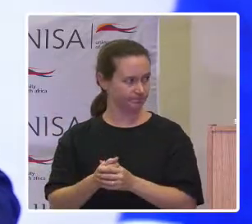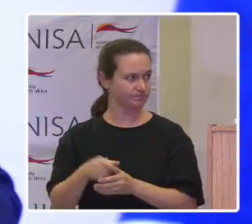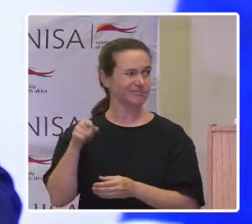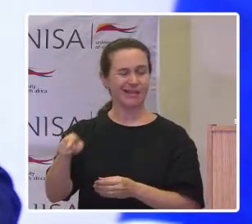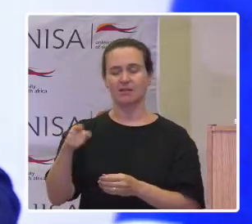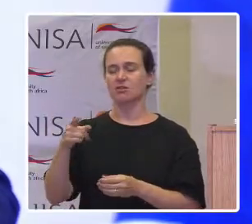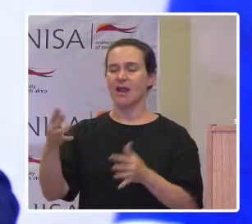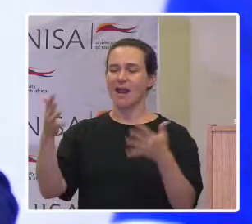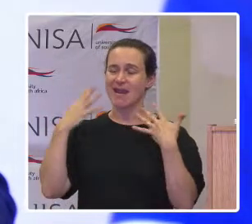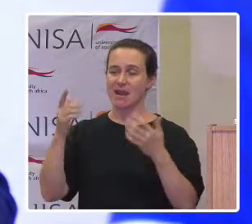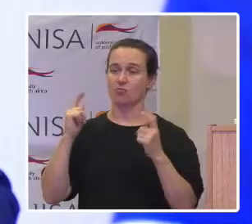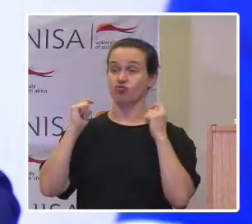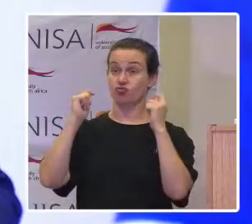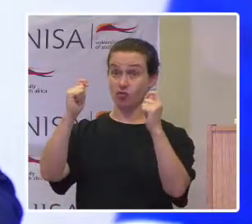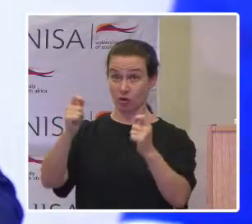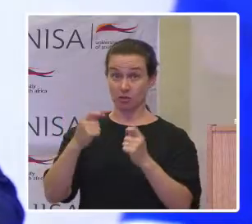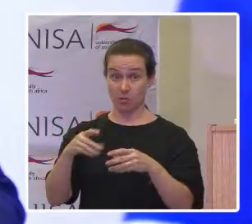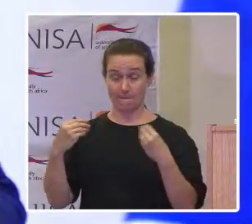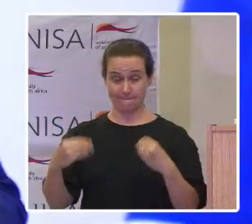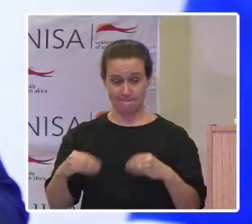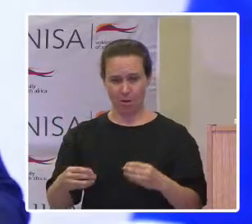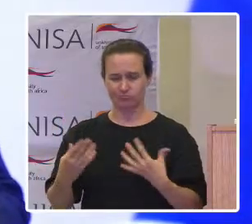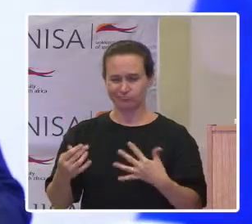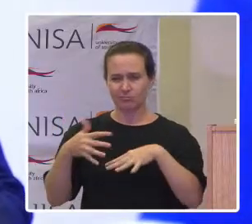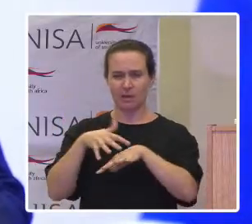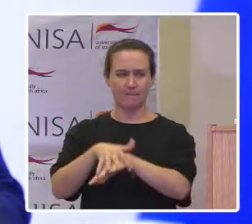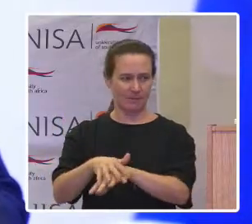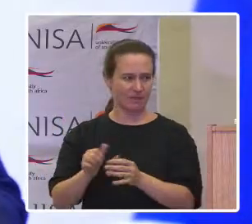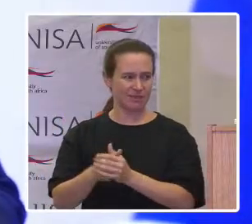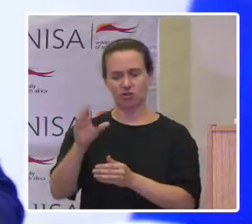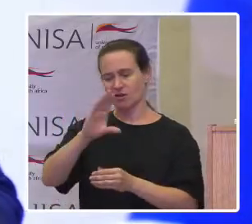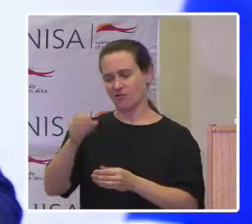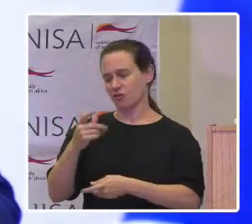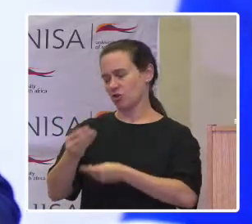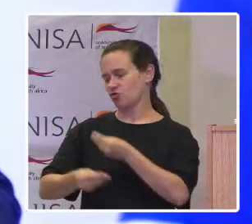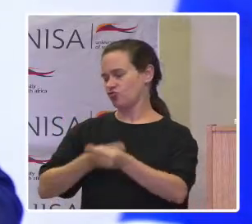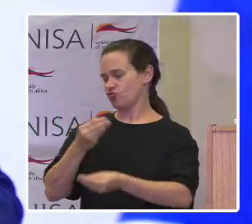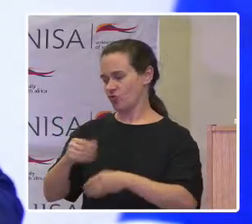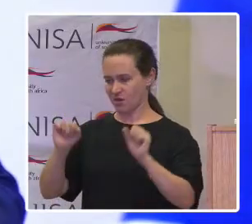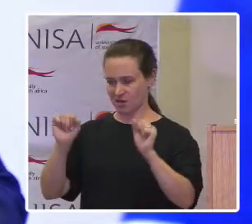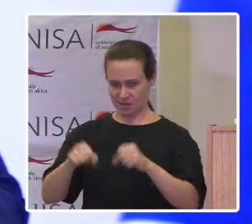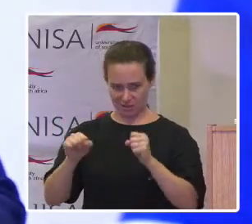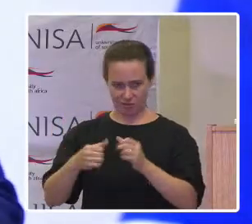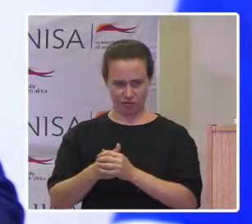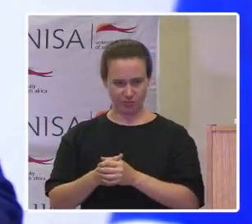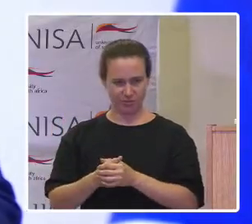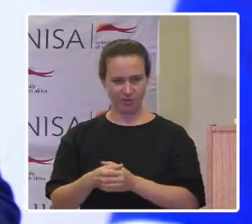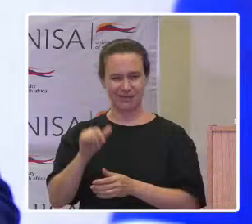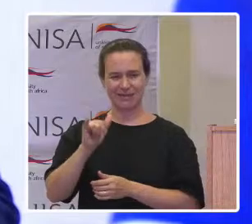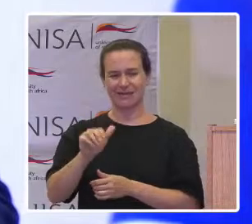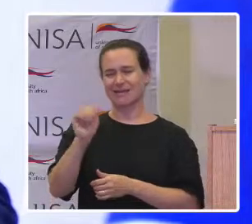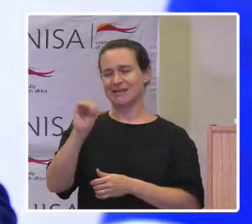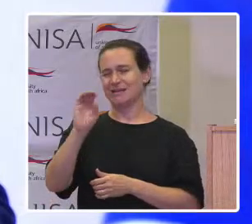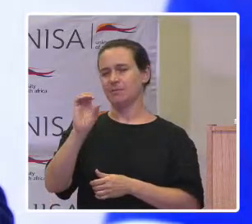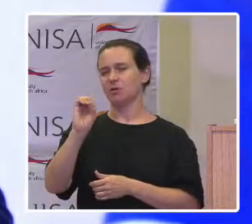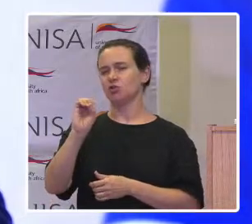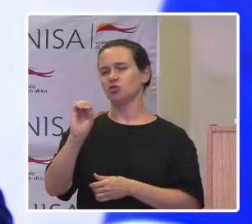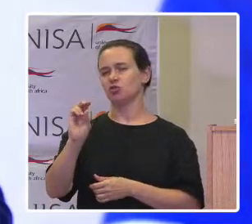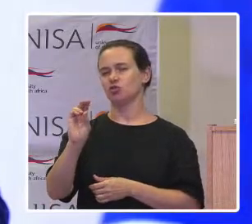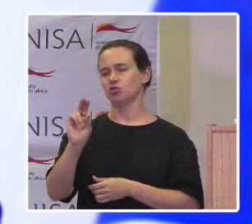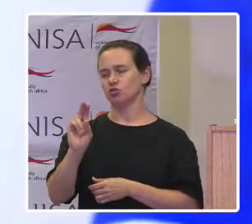market implementation, the African Continental Free Trade Agreement integration, and the Yamoussoukro decision